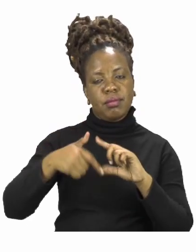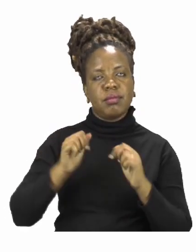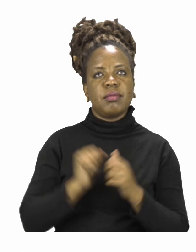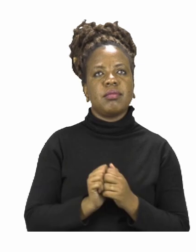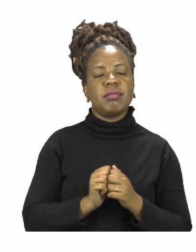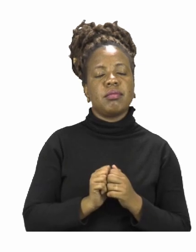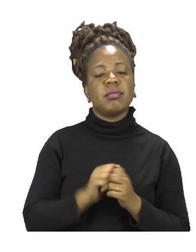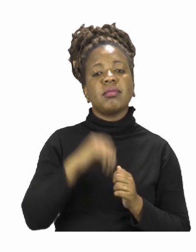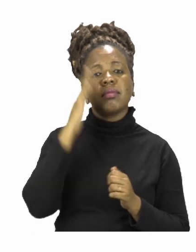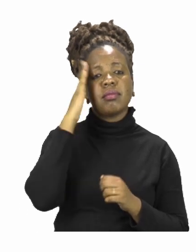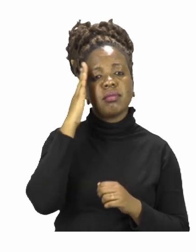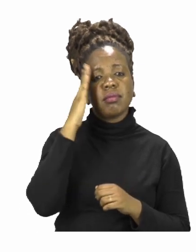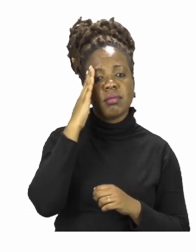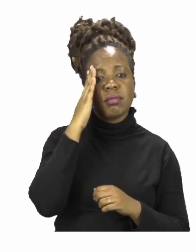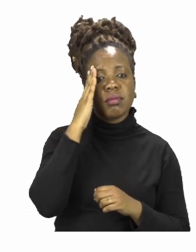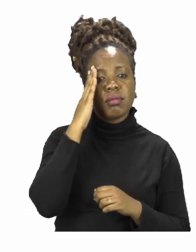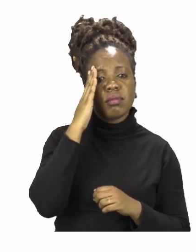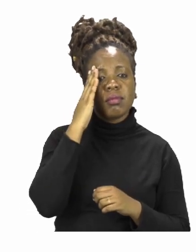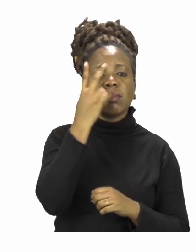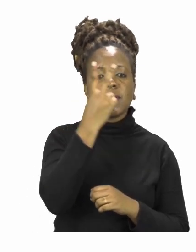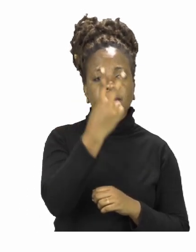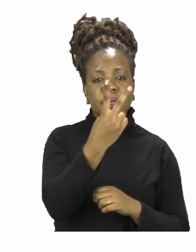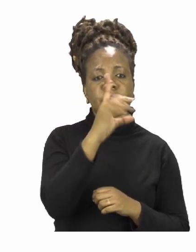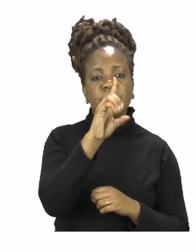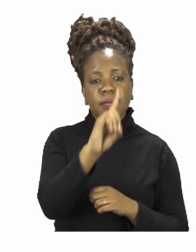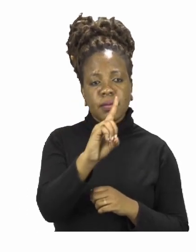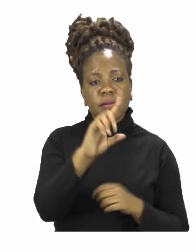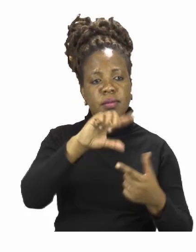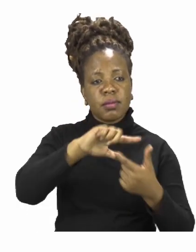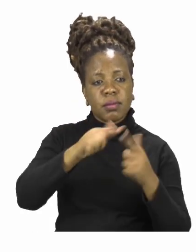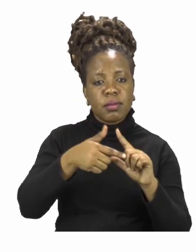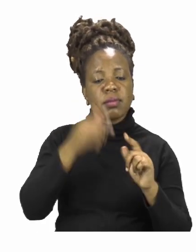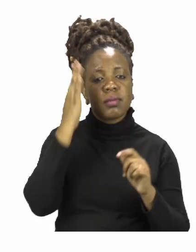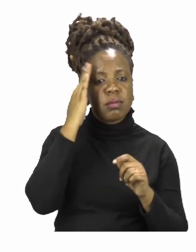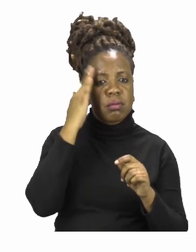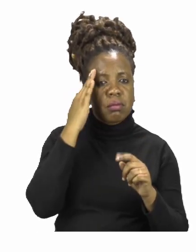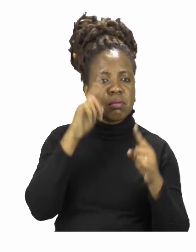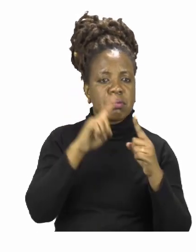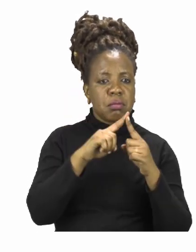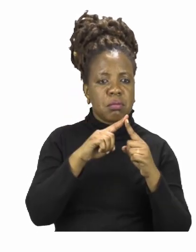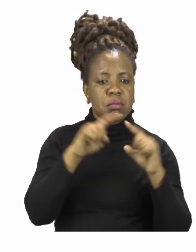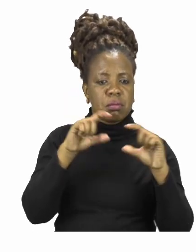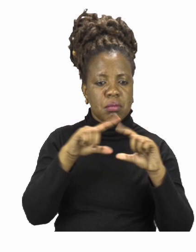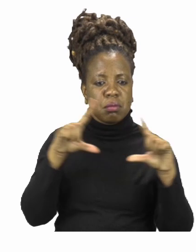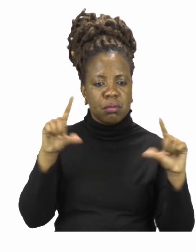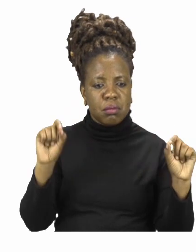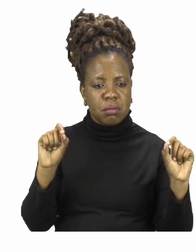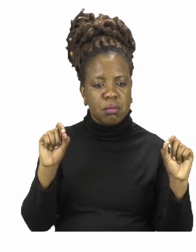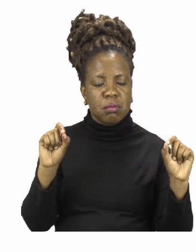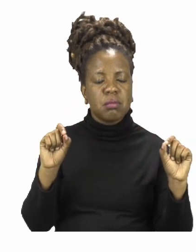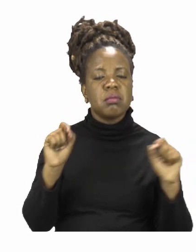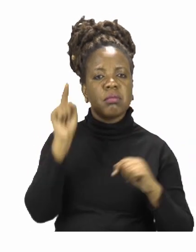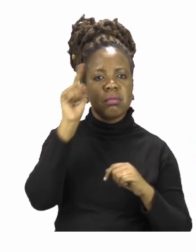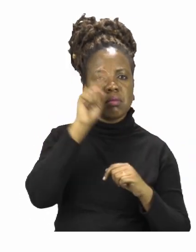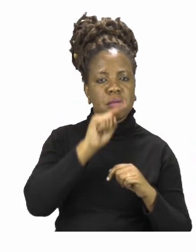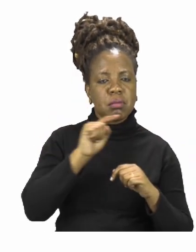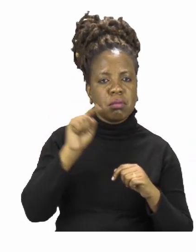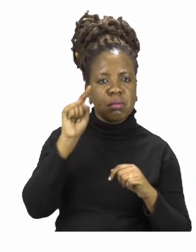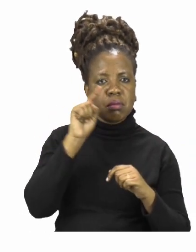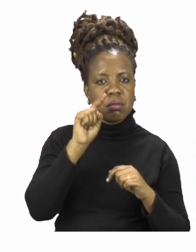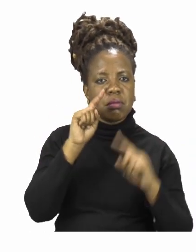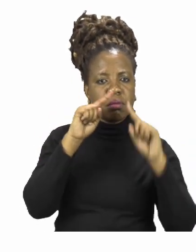are. We know them very clearly. Squares, circles, triangles. But this time, these